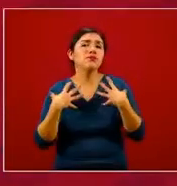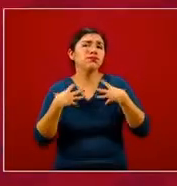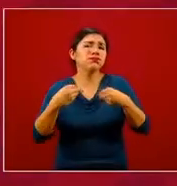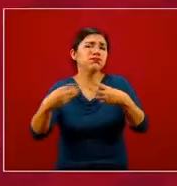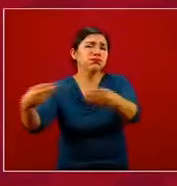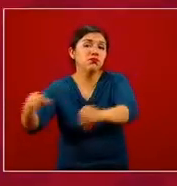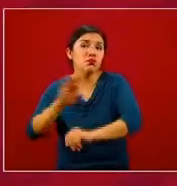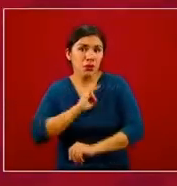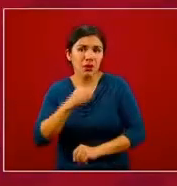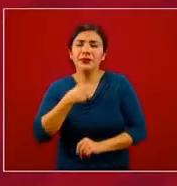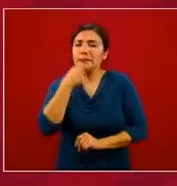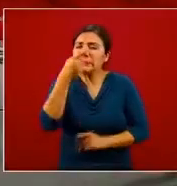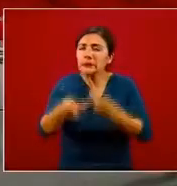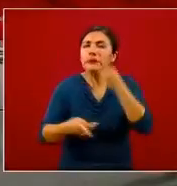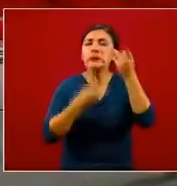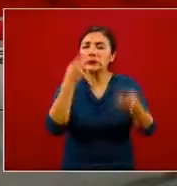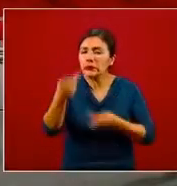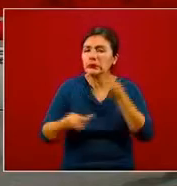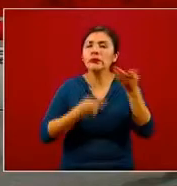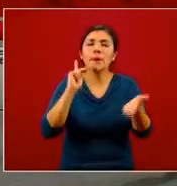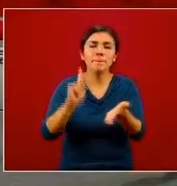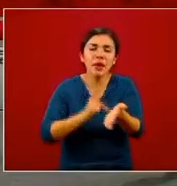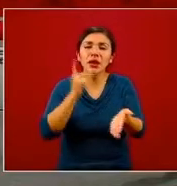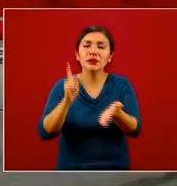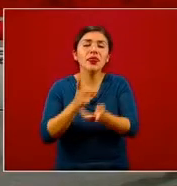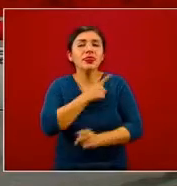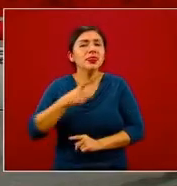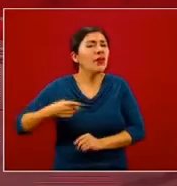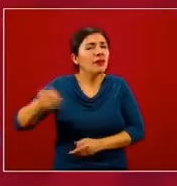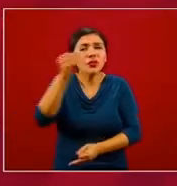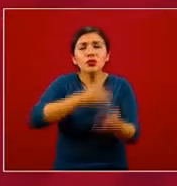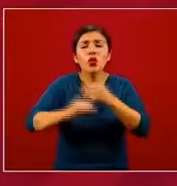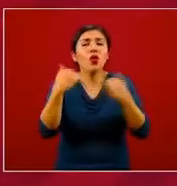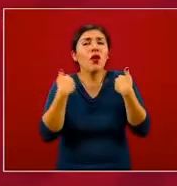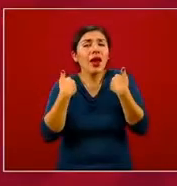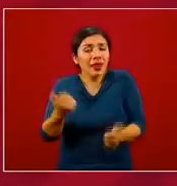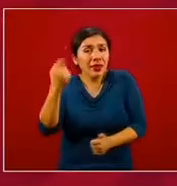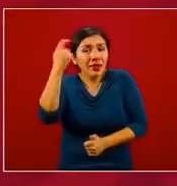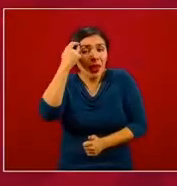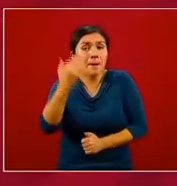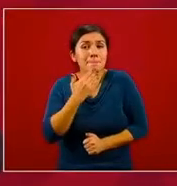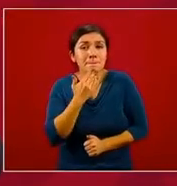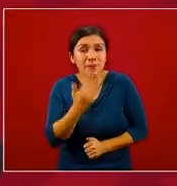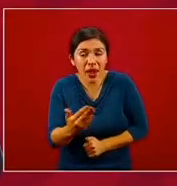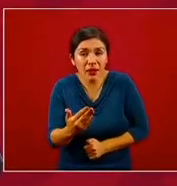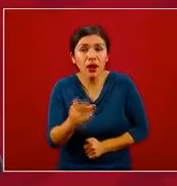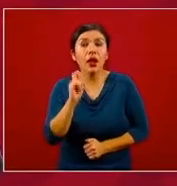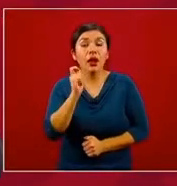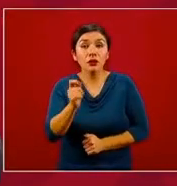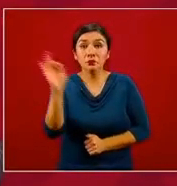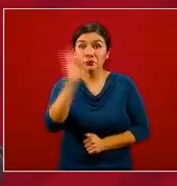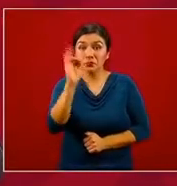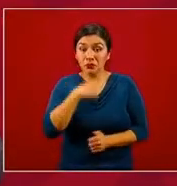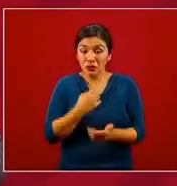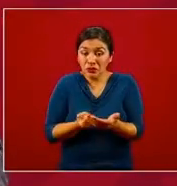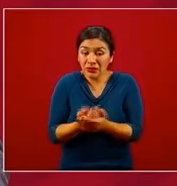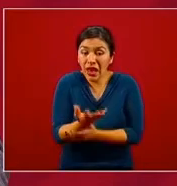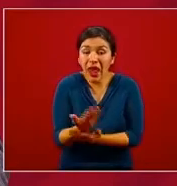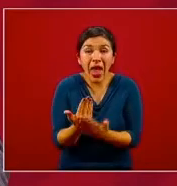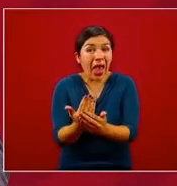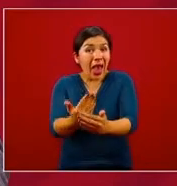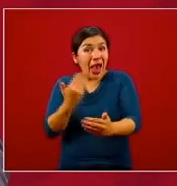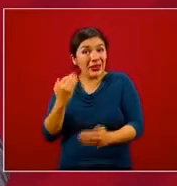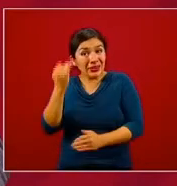that if the reopening or lockdown lifting is too fast. There will be a new outbreak. There will be